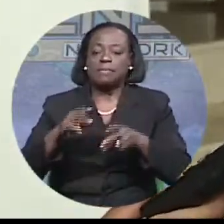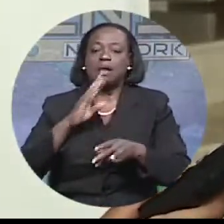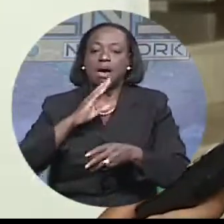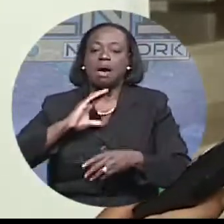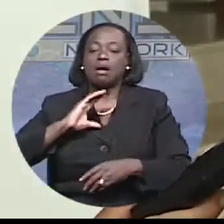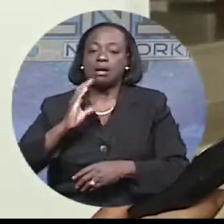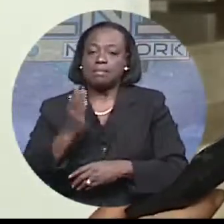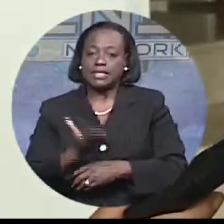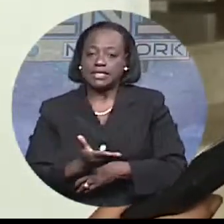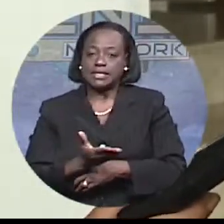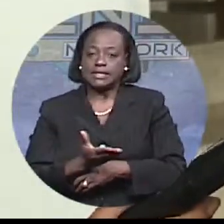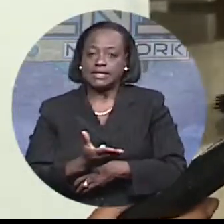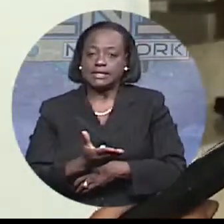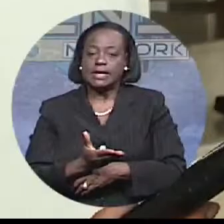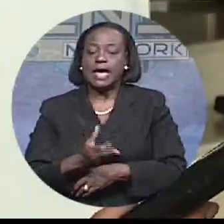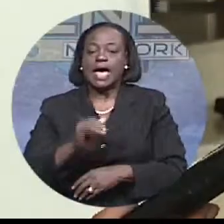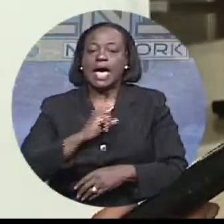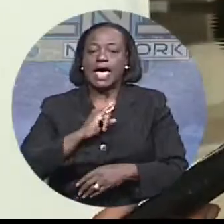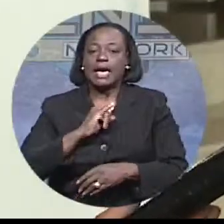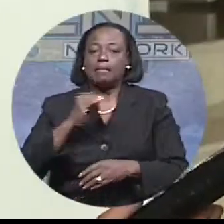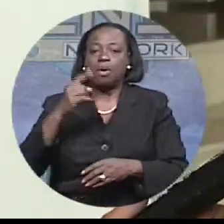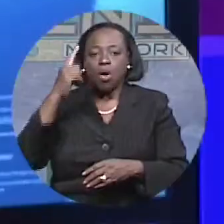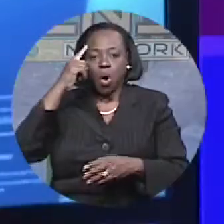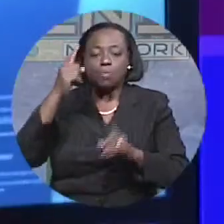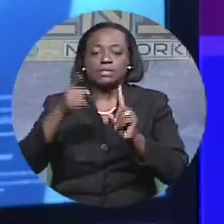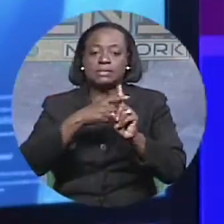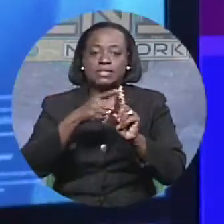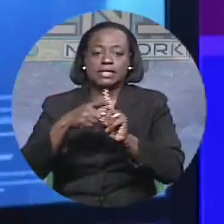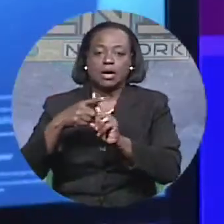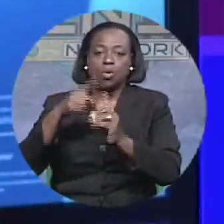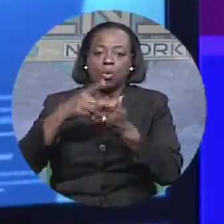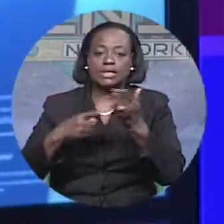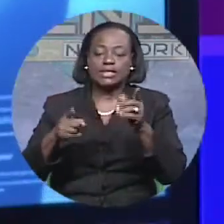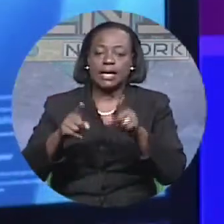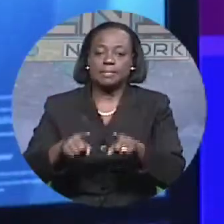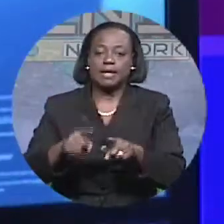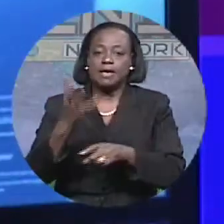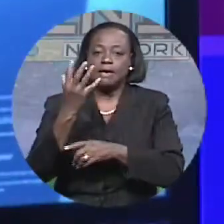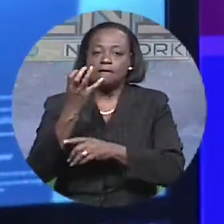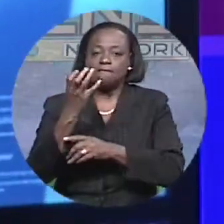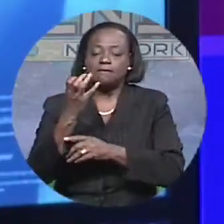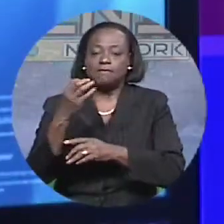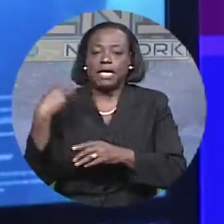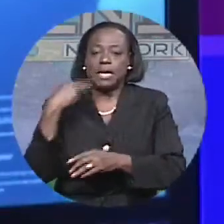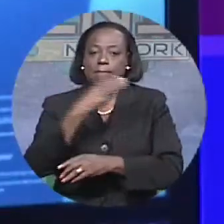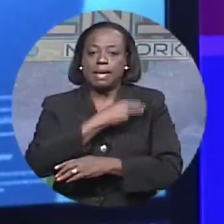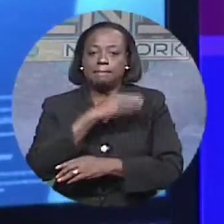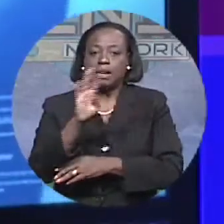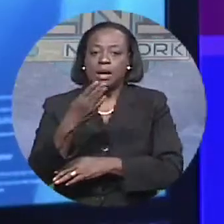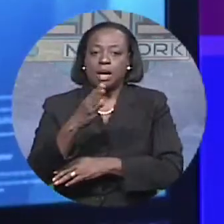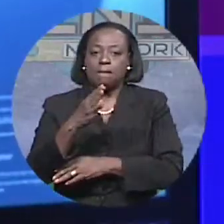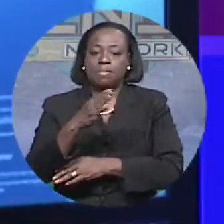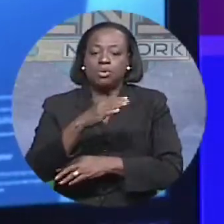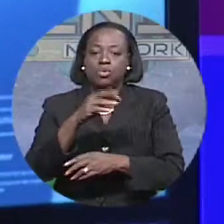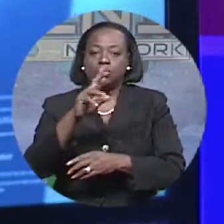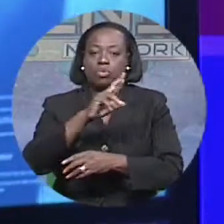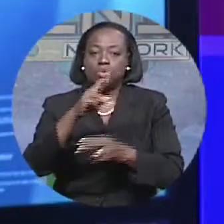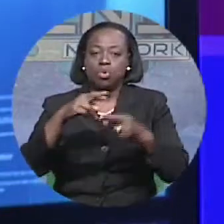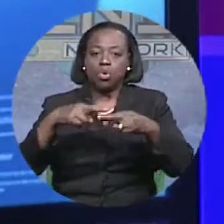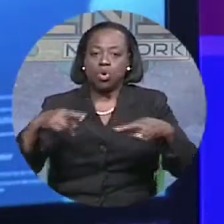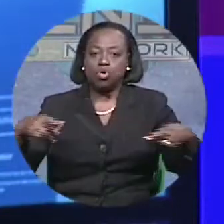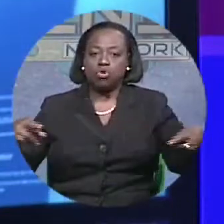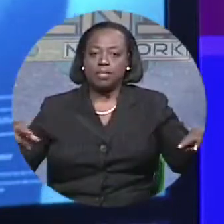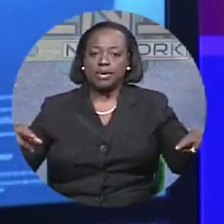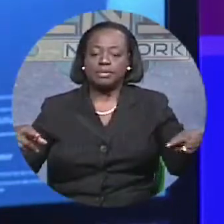so I am optimistic as what's going on. Now, the 15-member Blue Ribbon Commission was appointed back in 2002